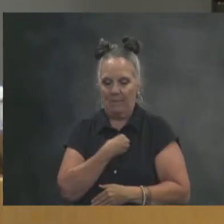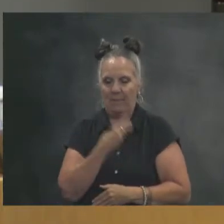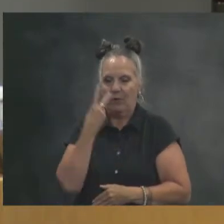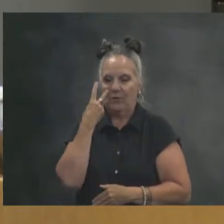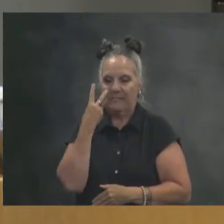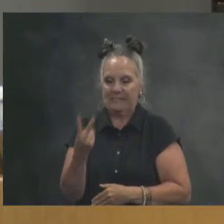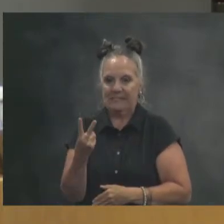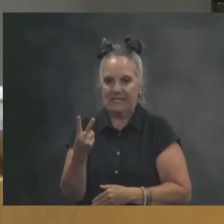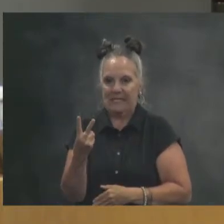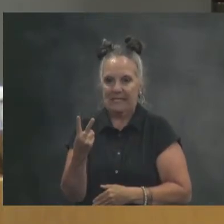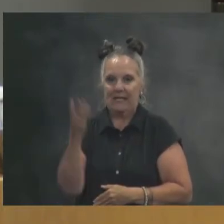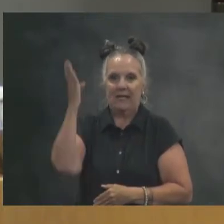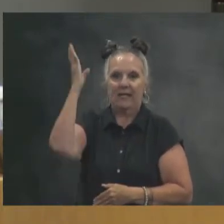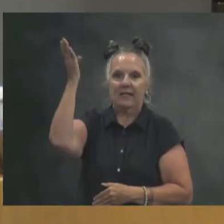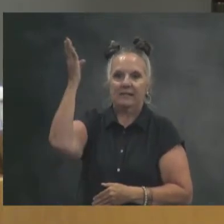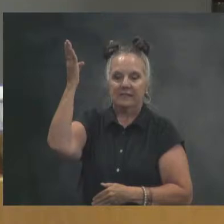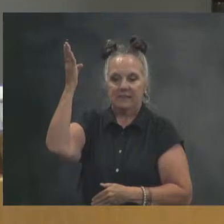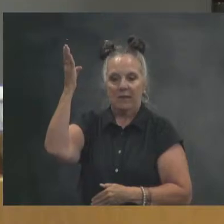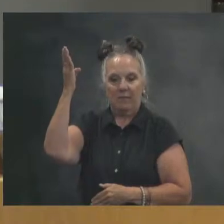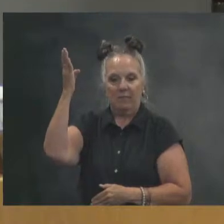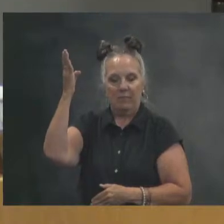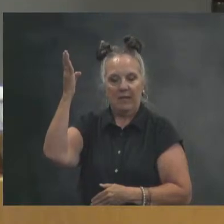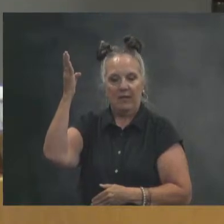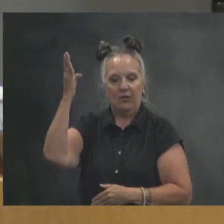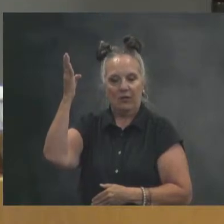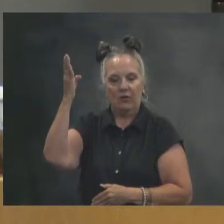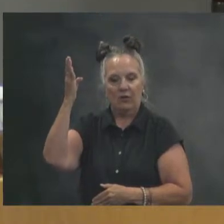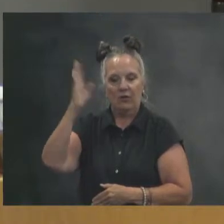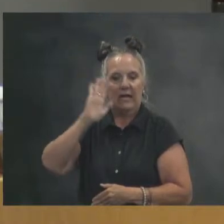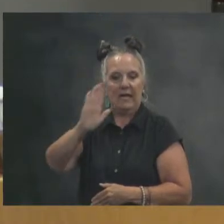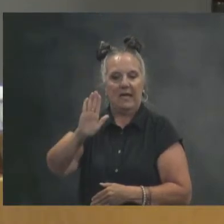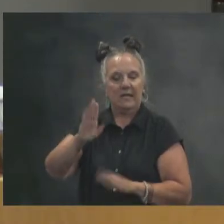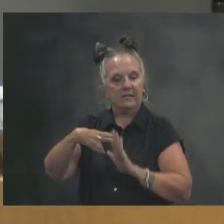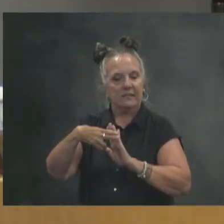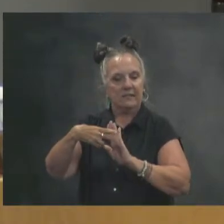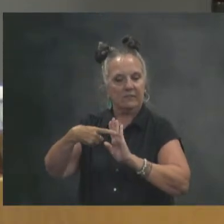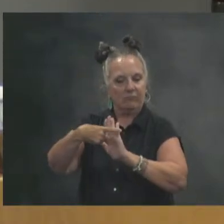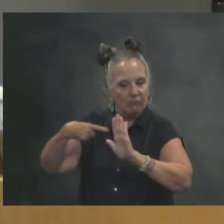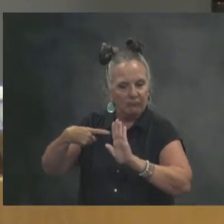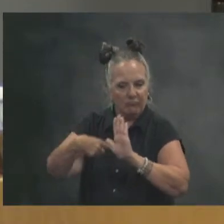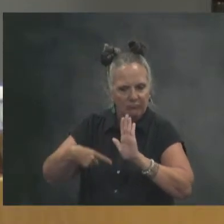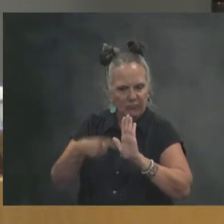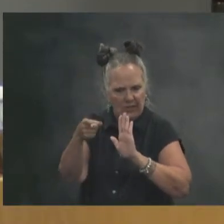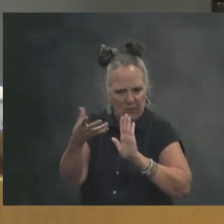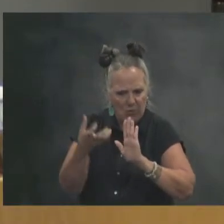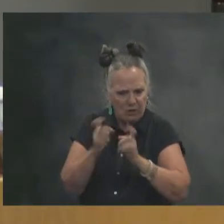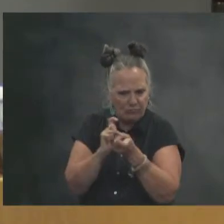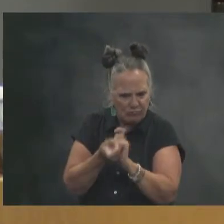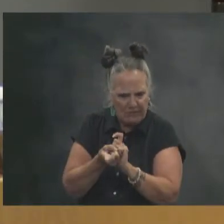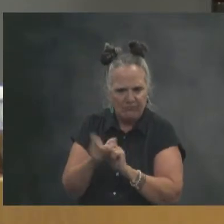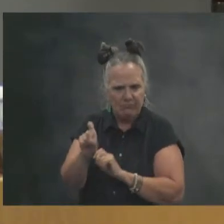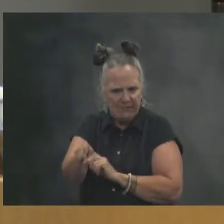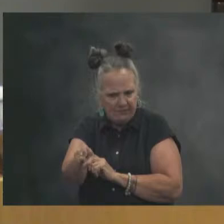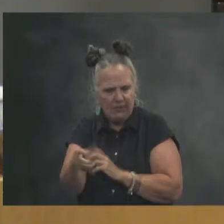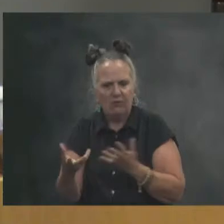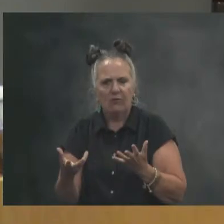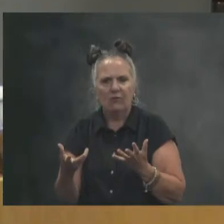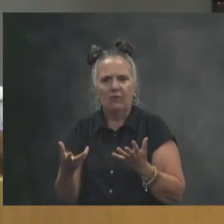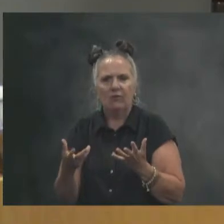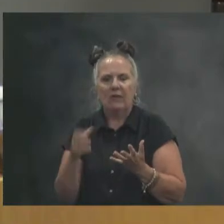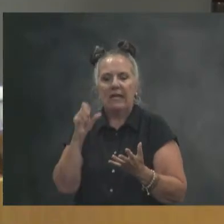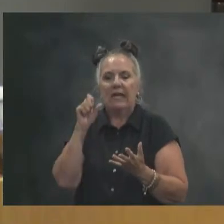that the speaker's allegations were investigated and any necessary changes made, and,